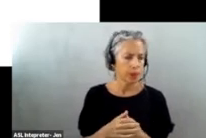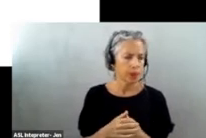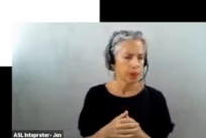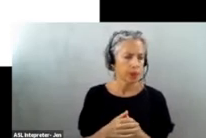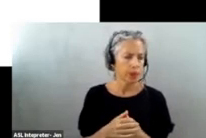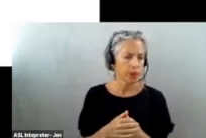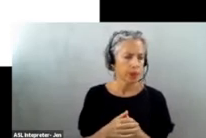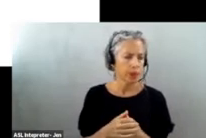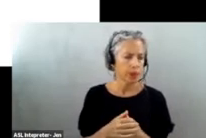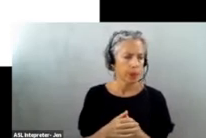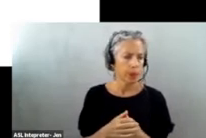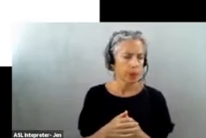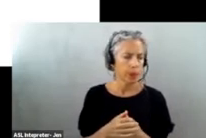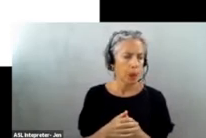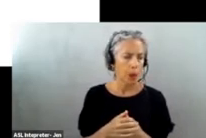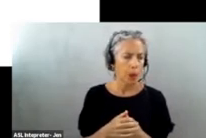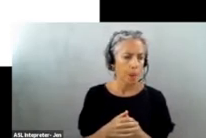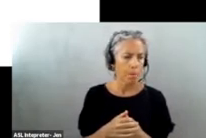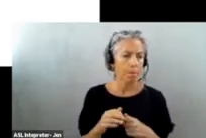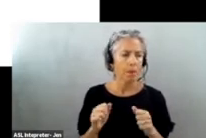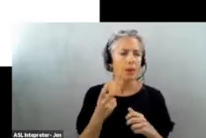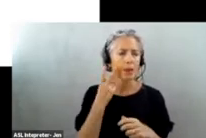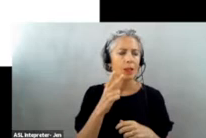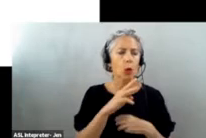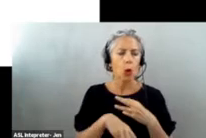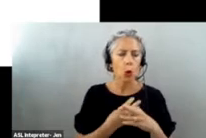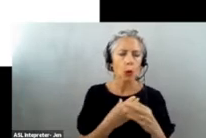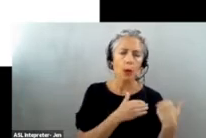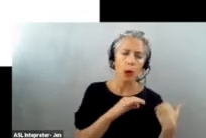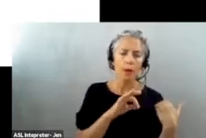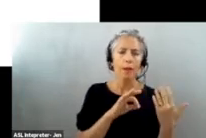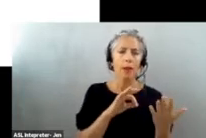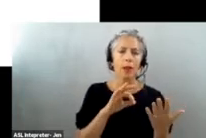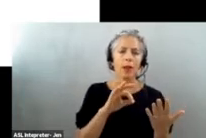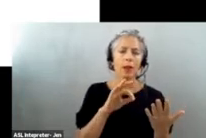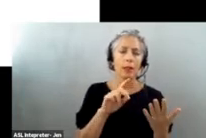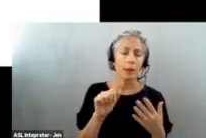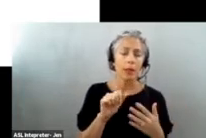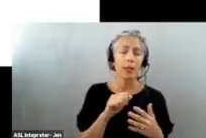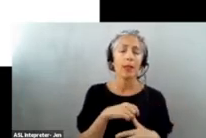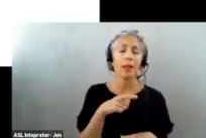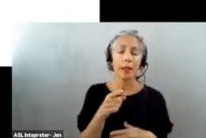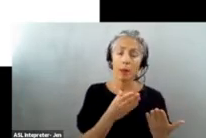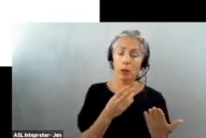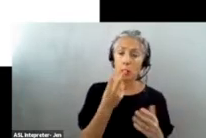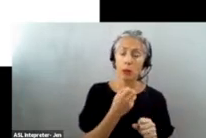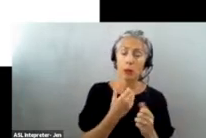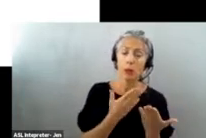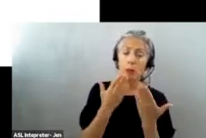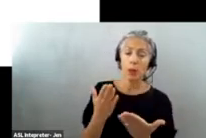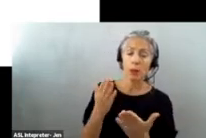burden of disability and the Lancet Global Health, who then 2 years ago, they presented